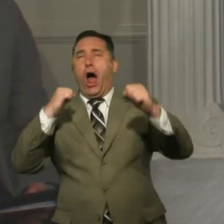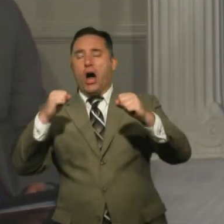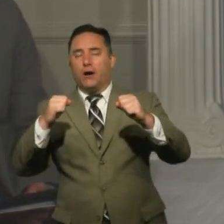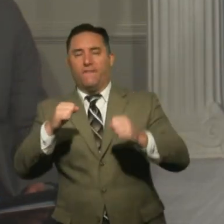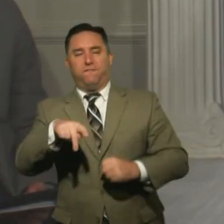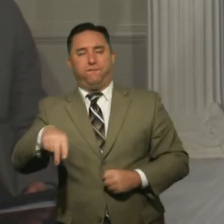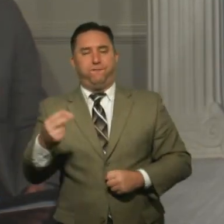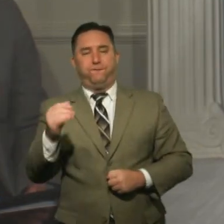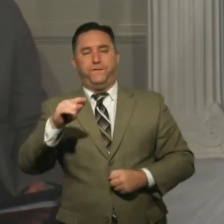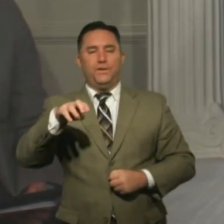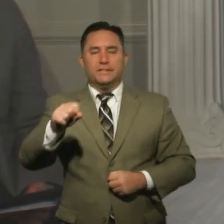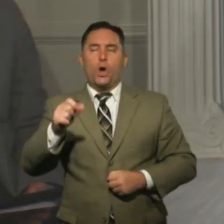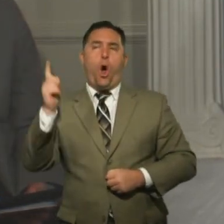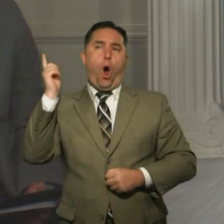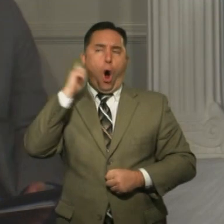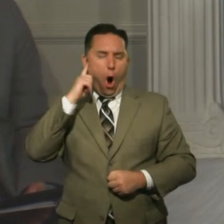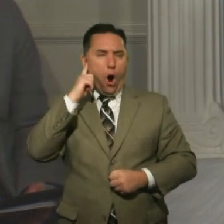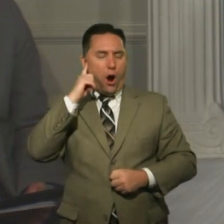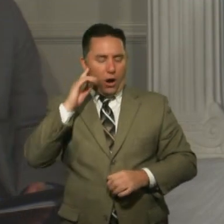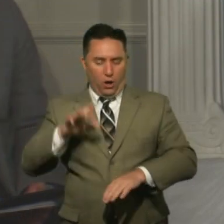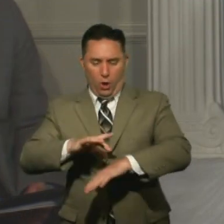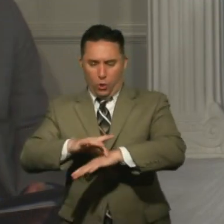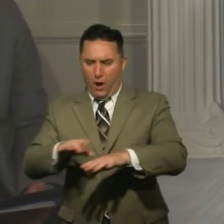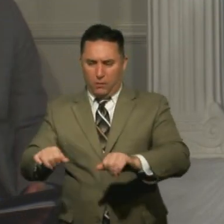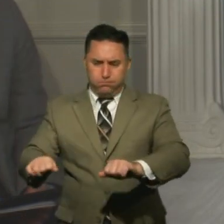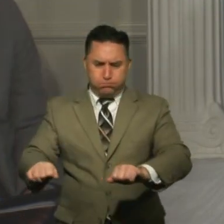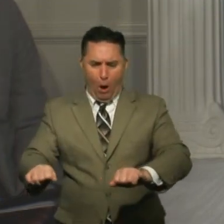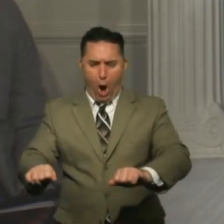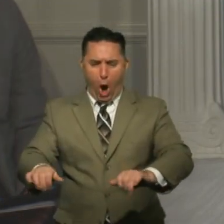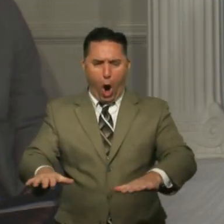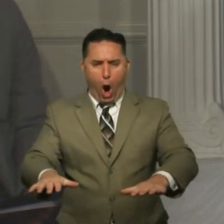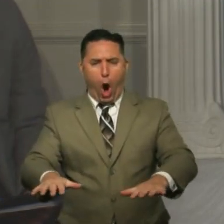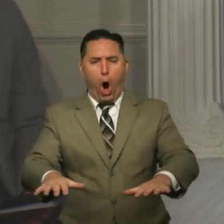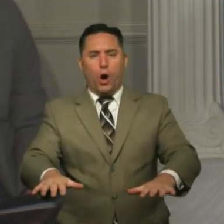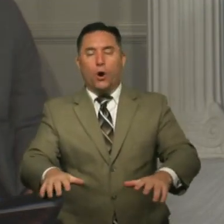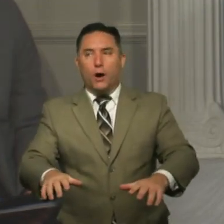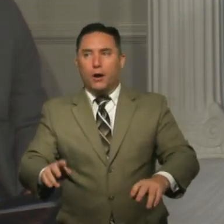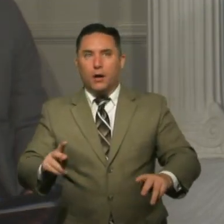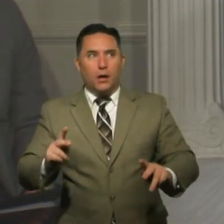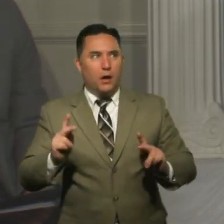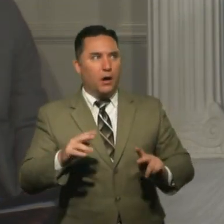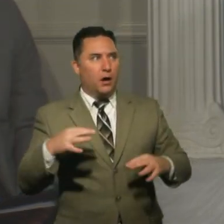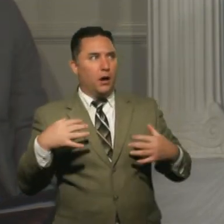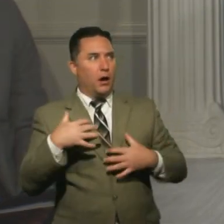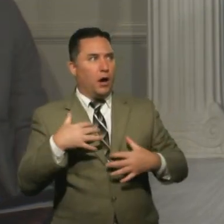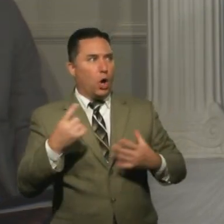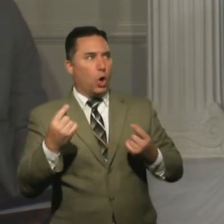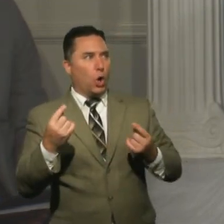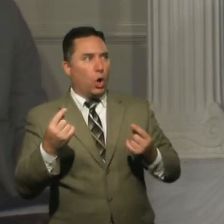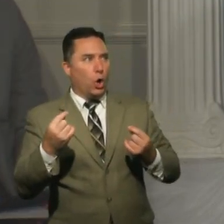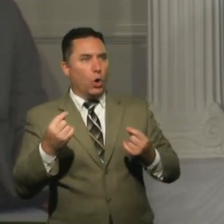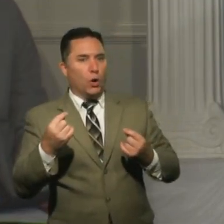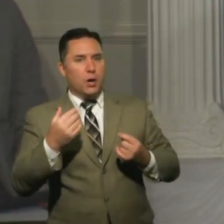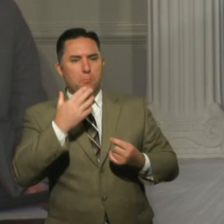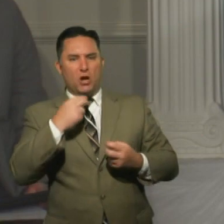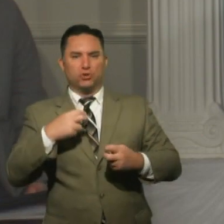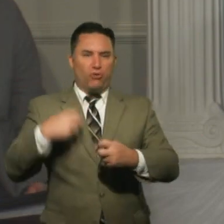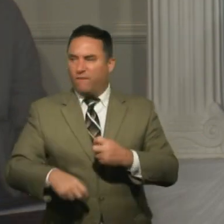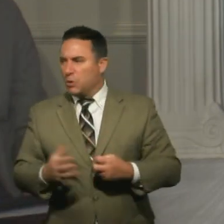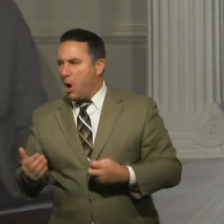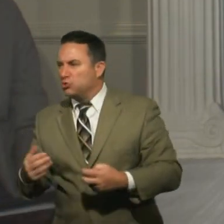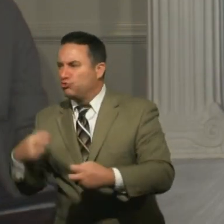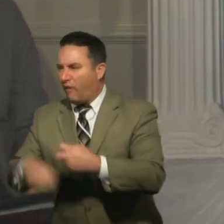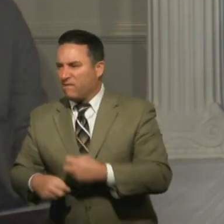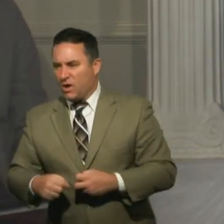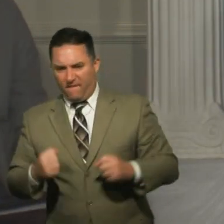the Philistines heard it. The ground shook. And they were so scared, they said, what are we going to do? And they said, we better be toughen up, guys,